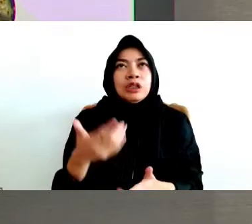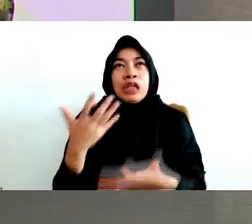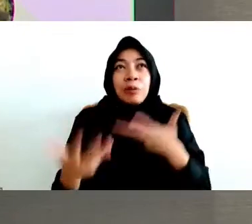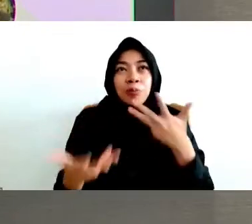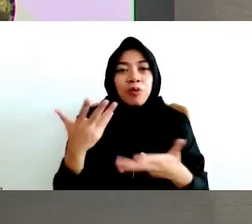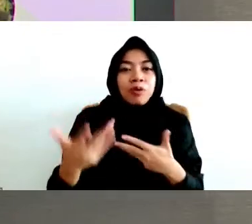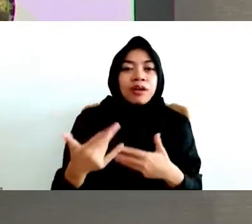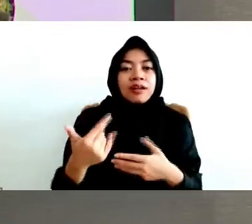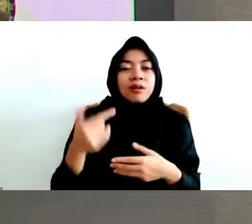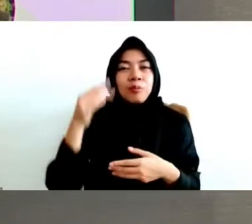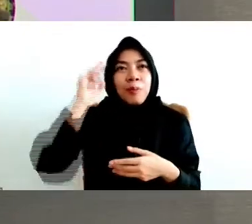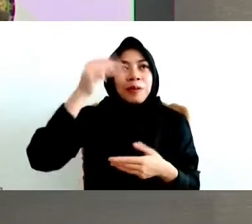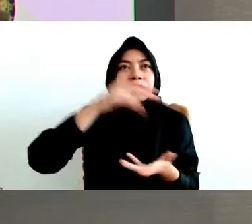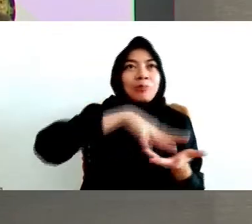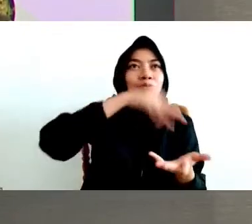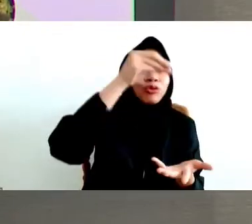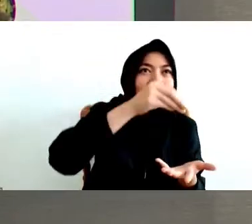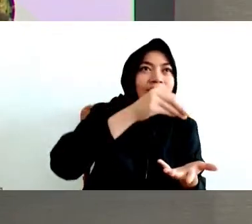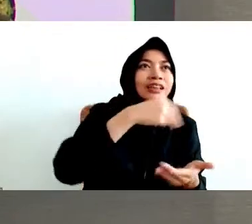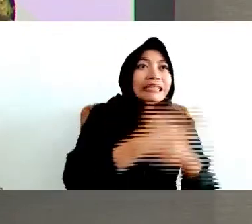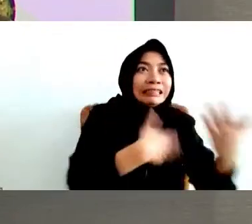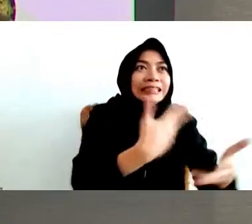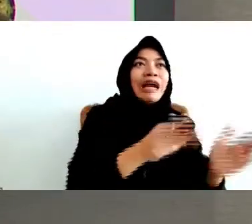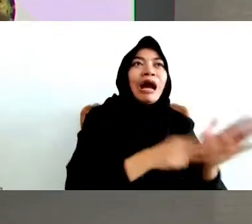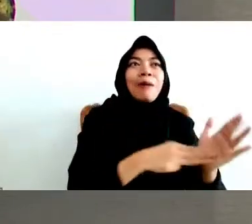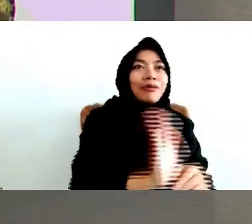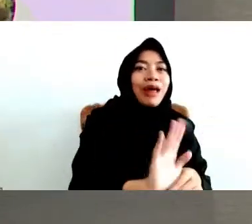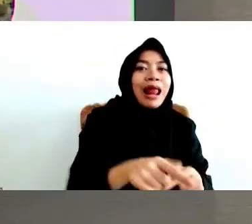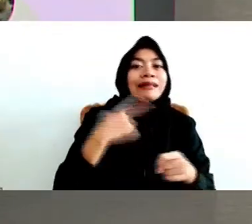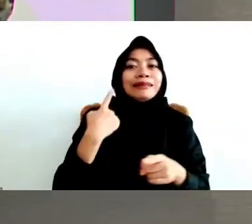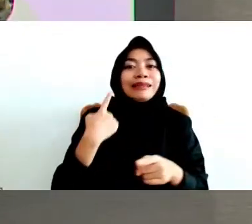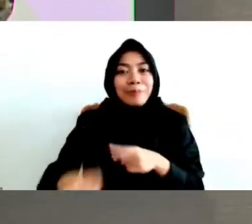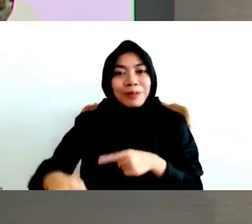but more on the local government, how to accept this.